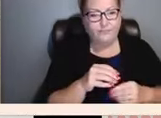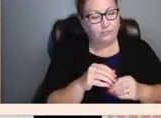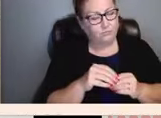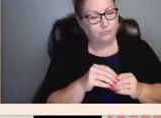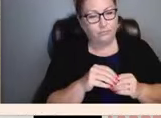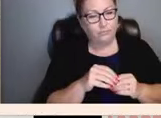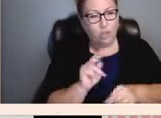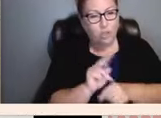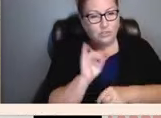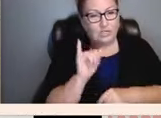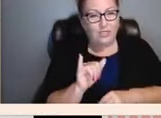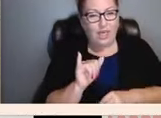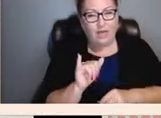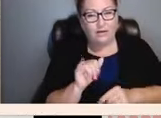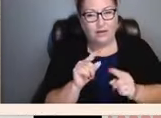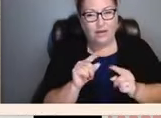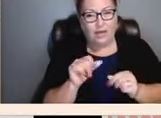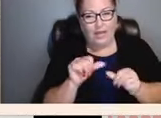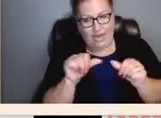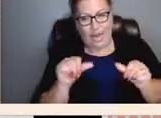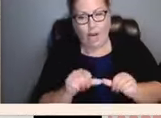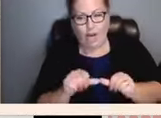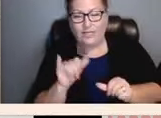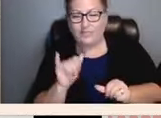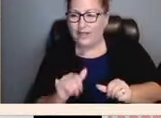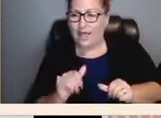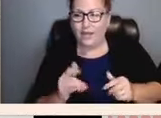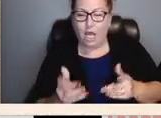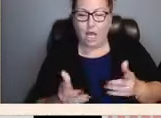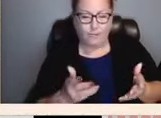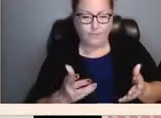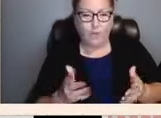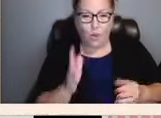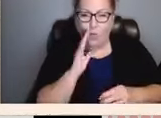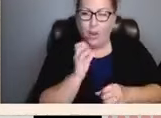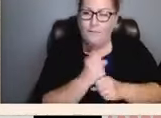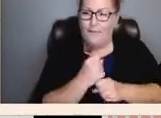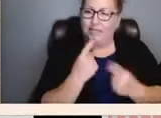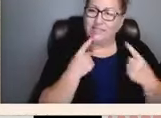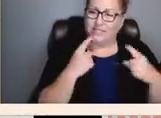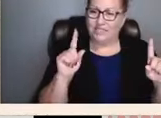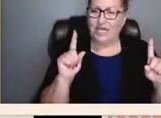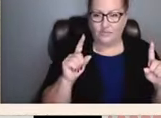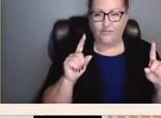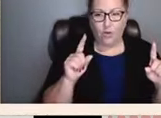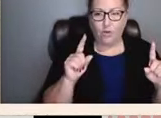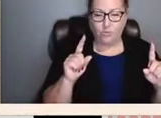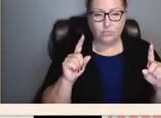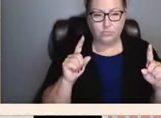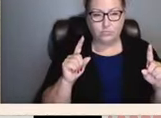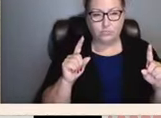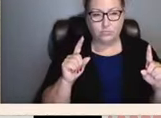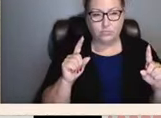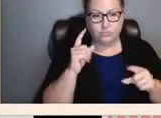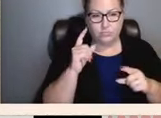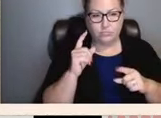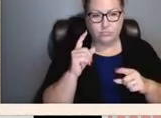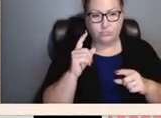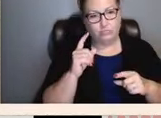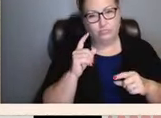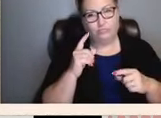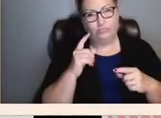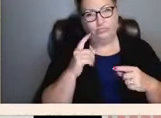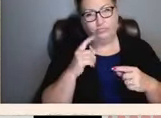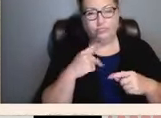into areas that will make successful products, if you will. Okay, and